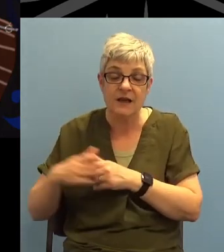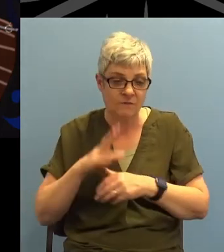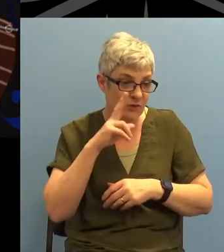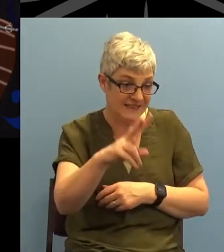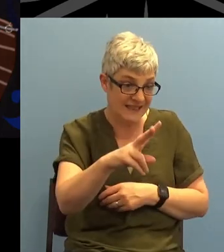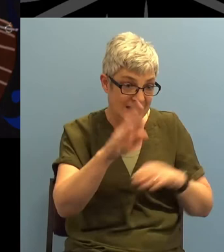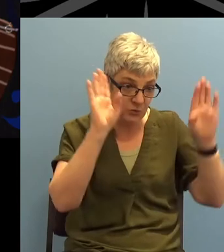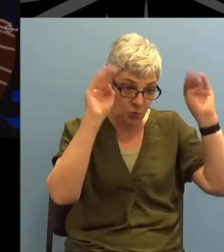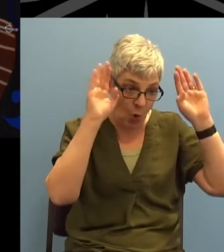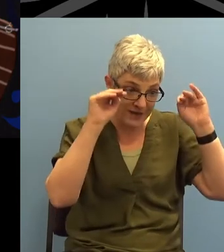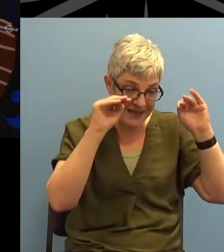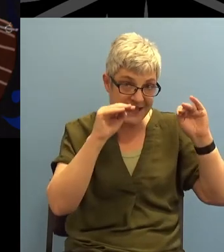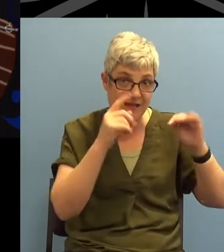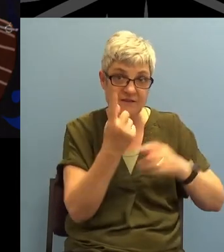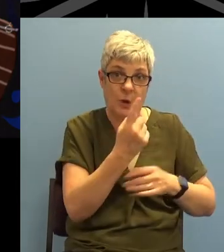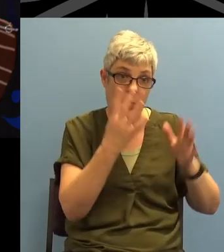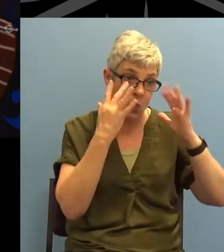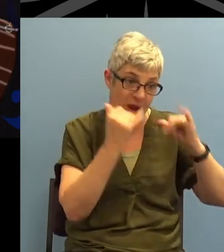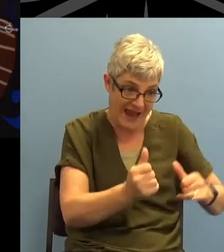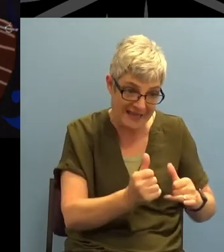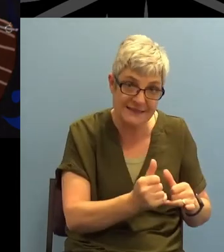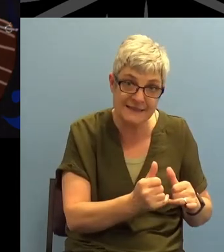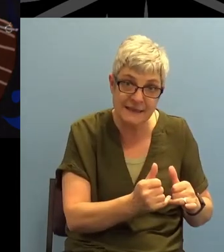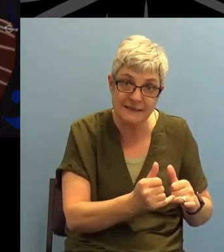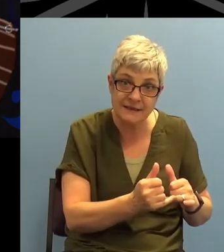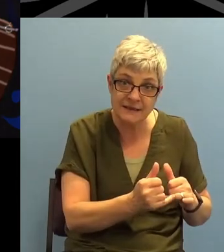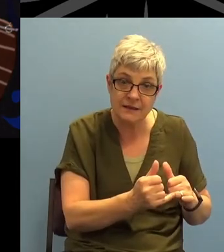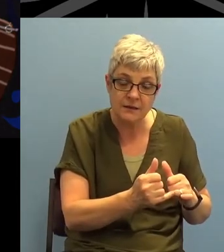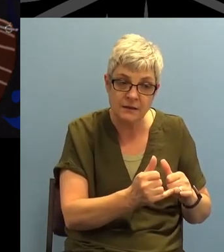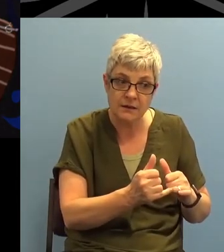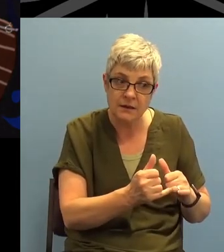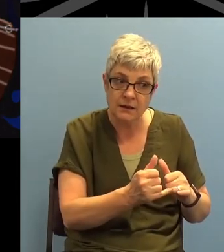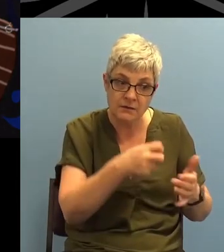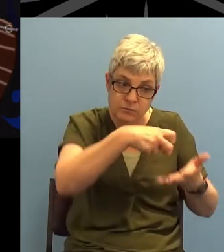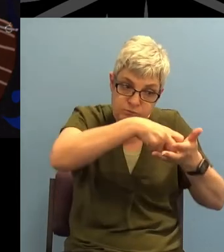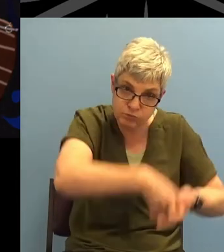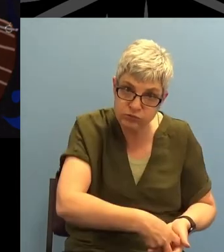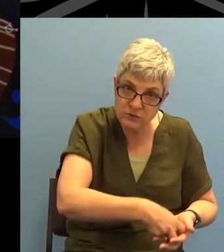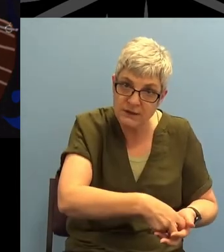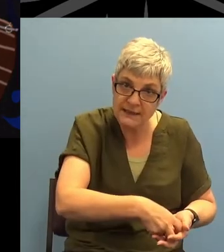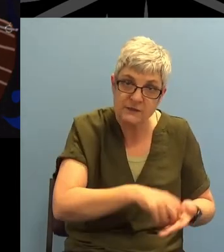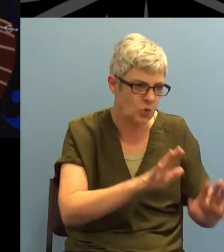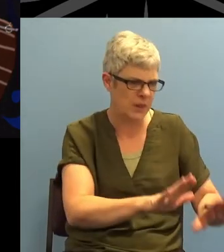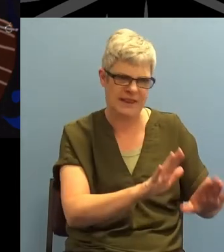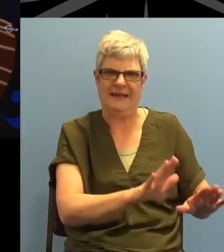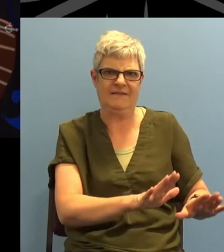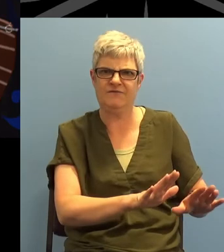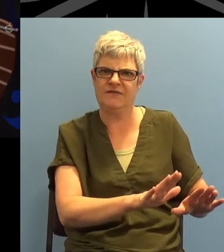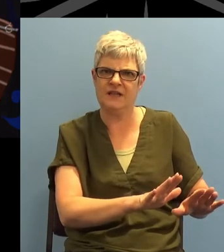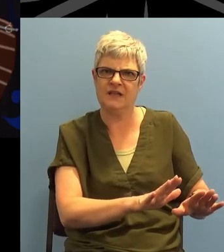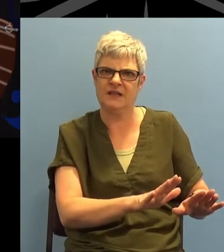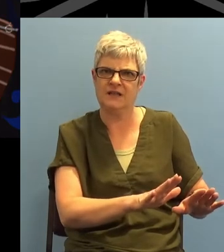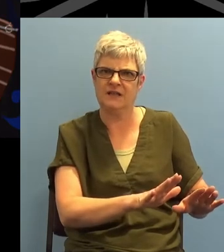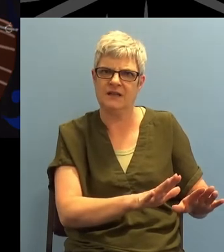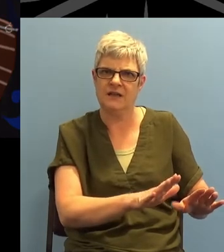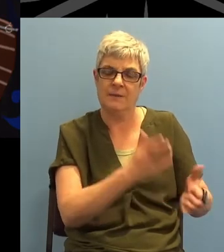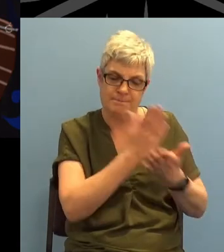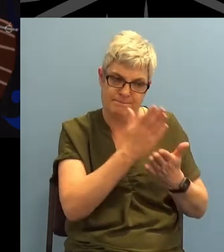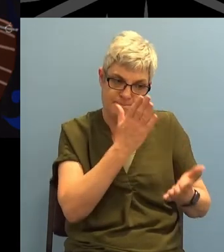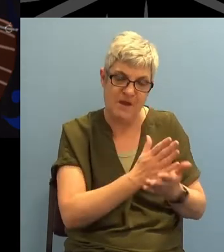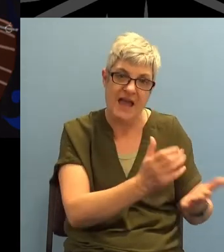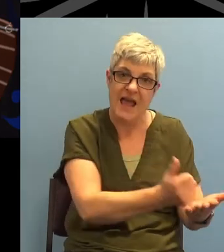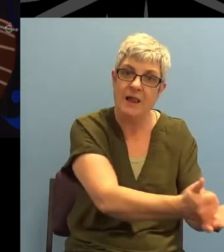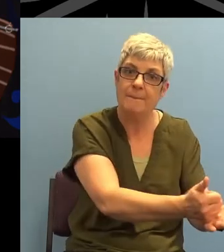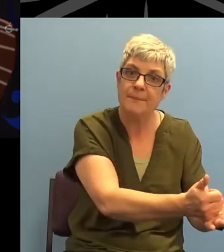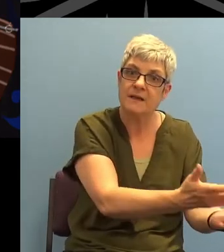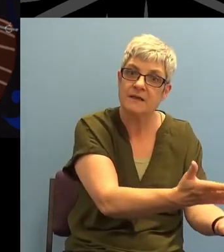see the donkey of someone who hates you fallen down under its load, do not leave it there. Be sure to help